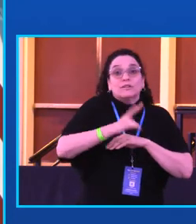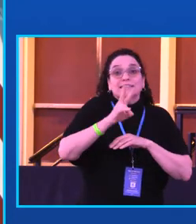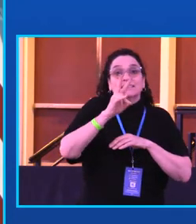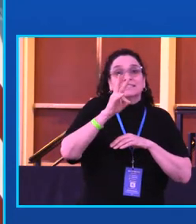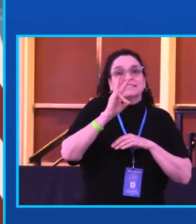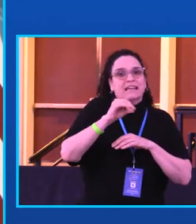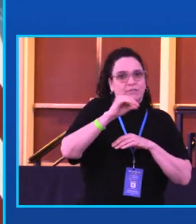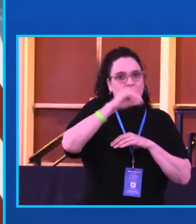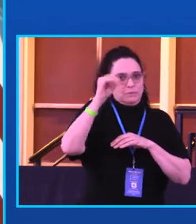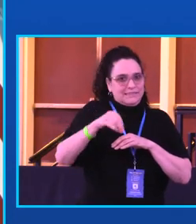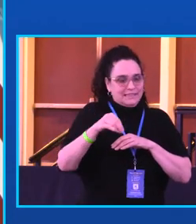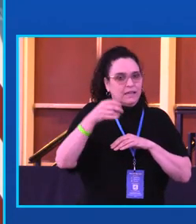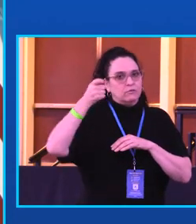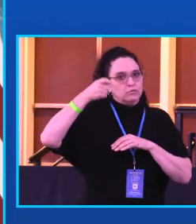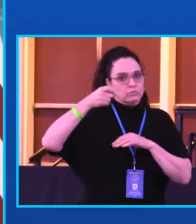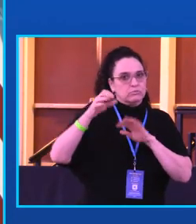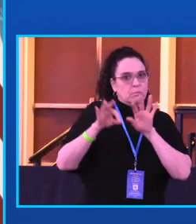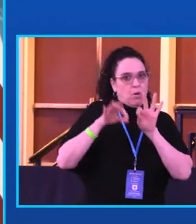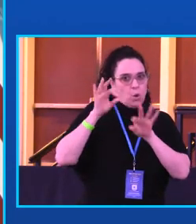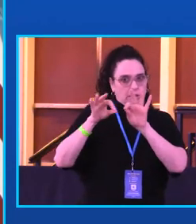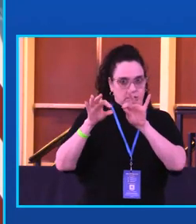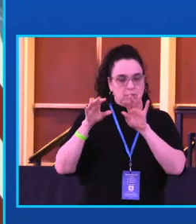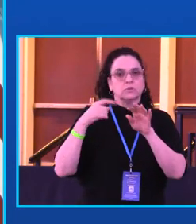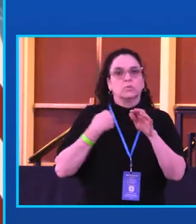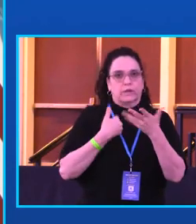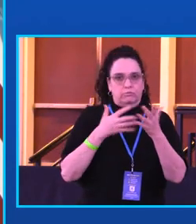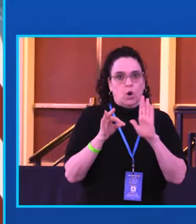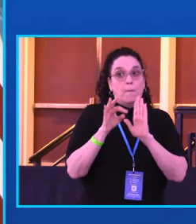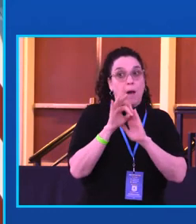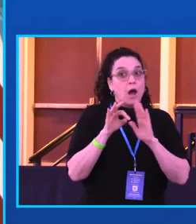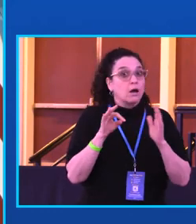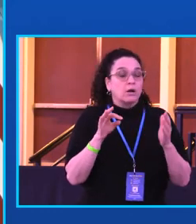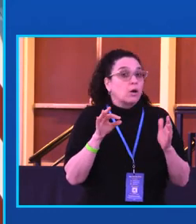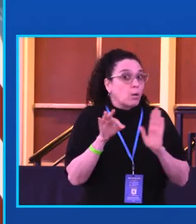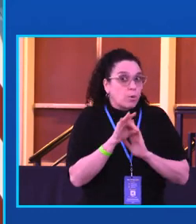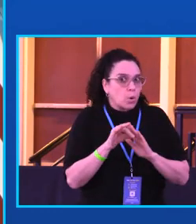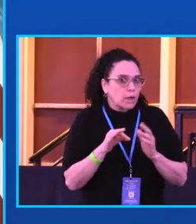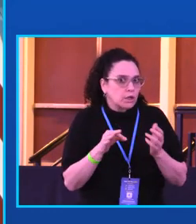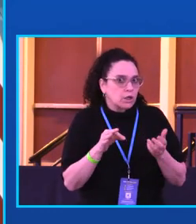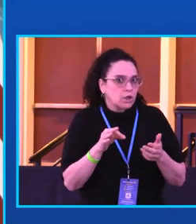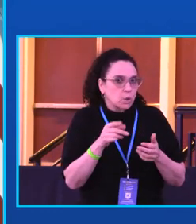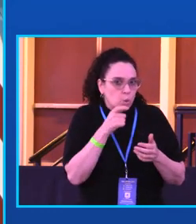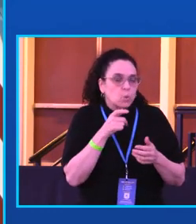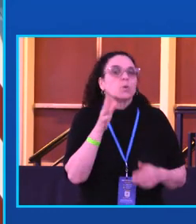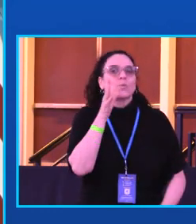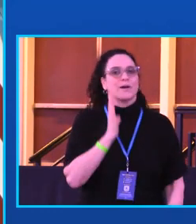nominees we have appointed are women.